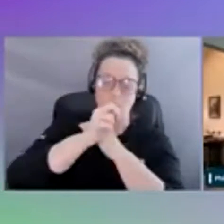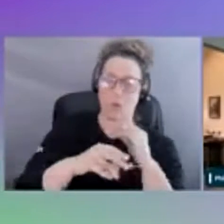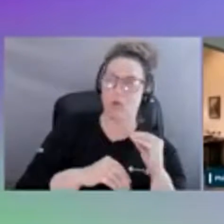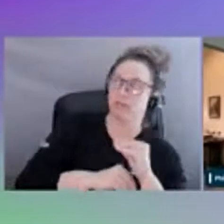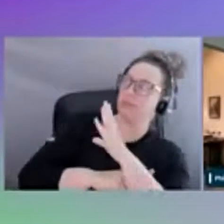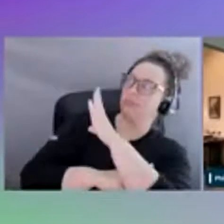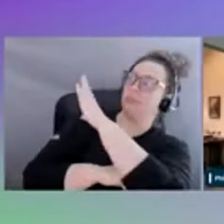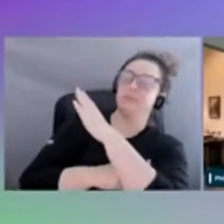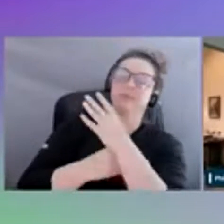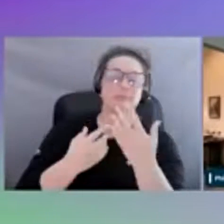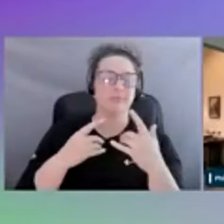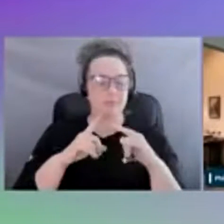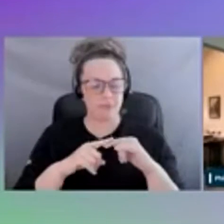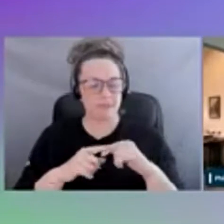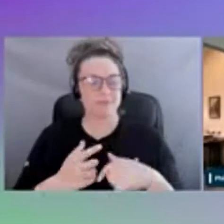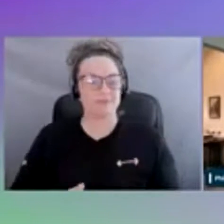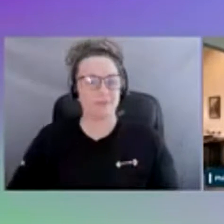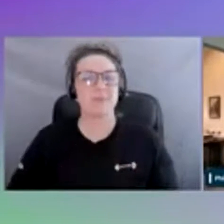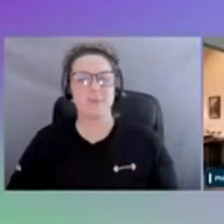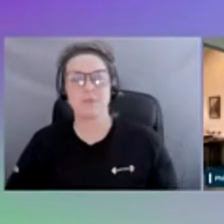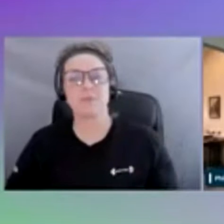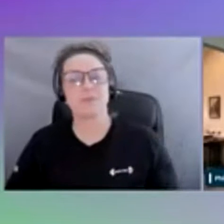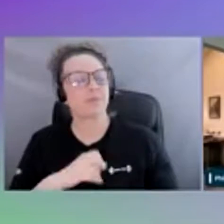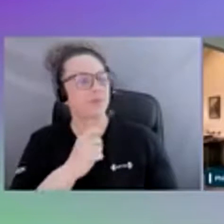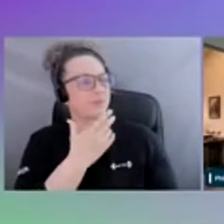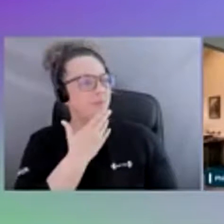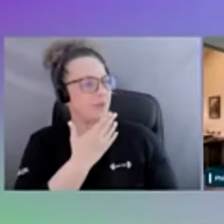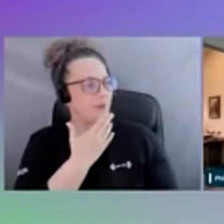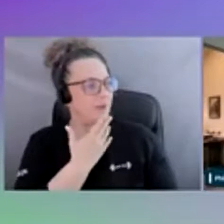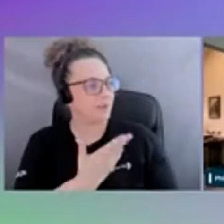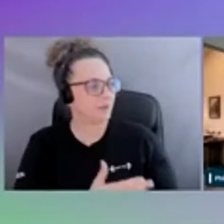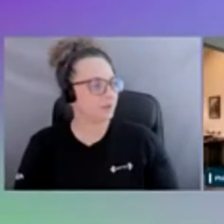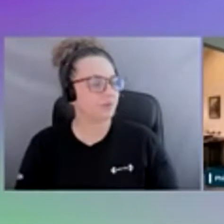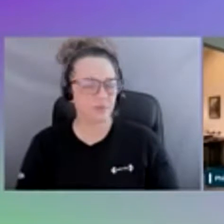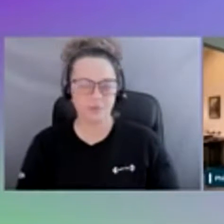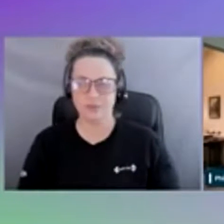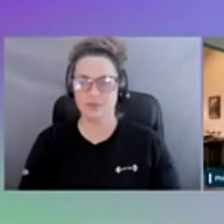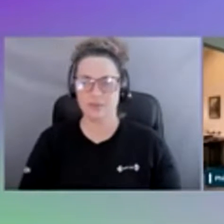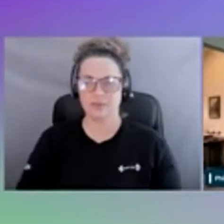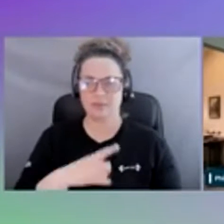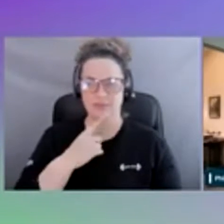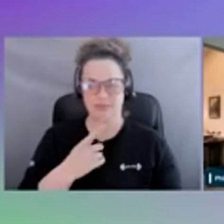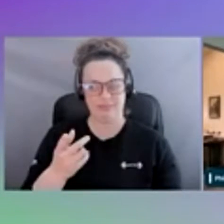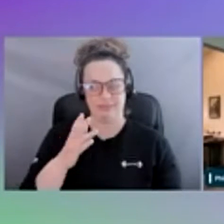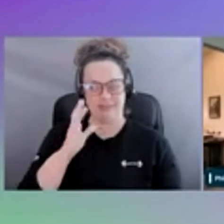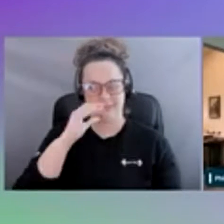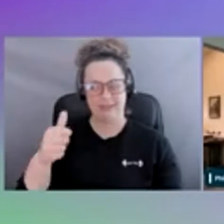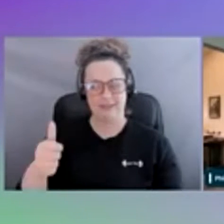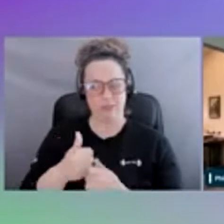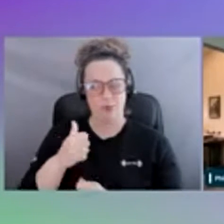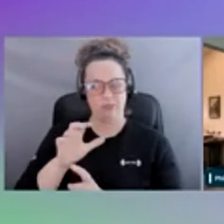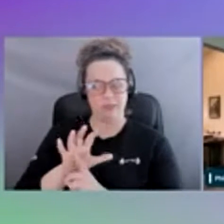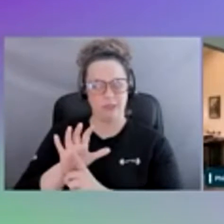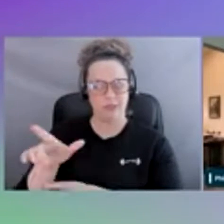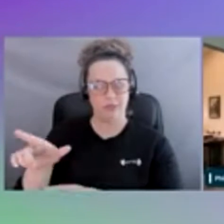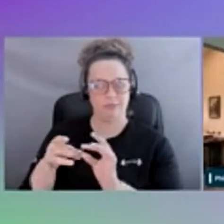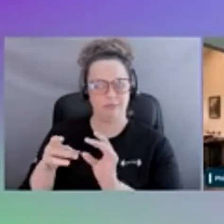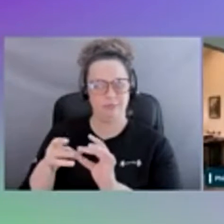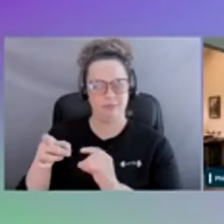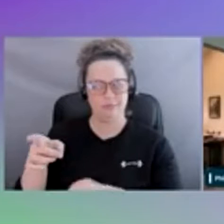Okay. Thank you. This one appears to have the most upvotes on the Q&A side, and that's